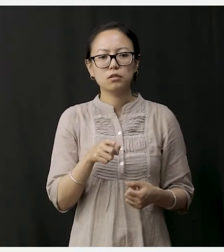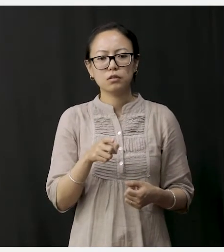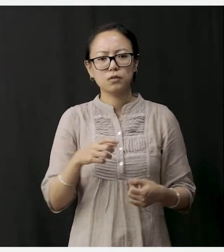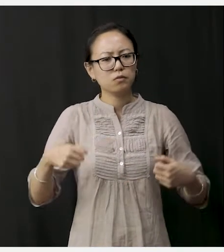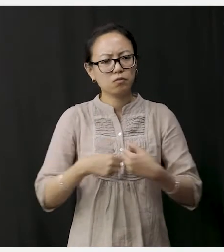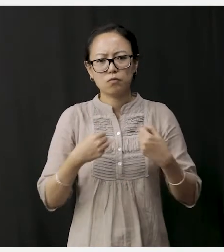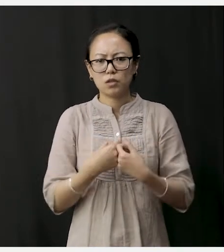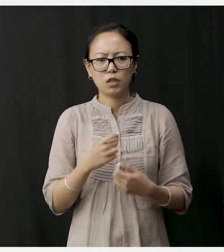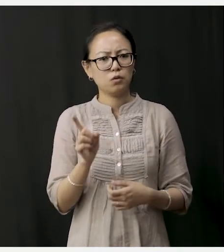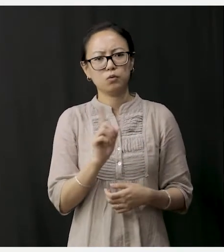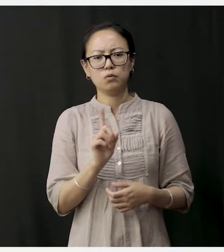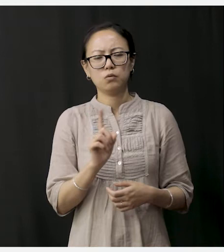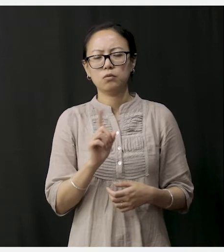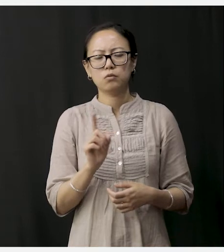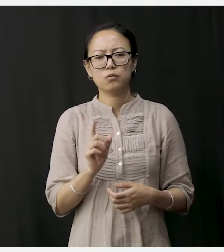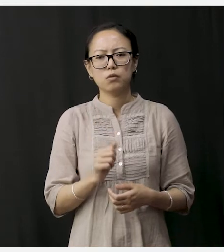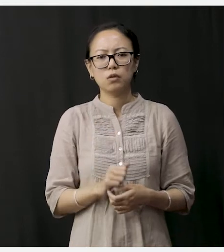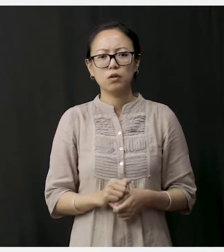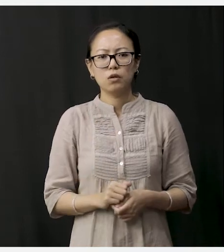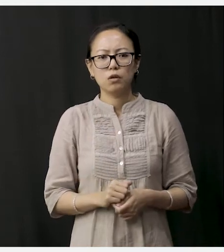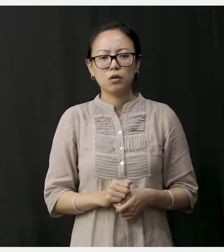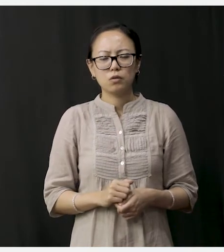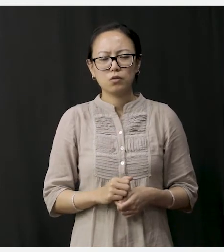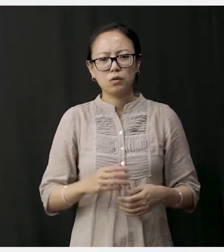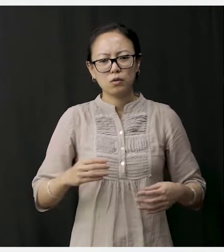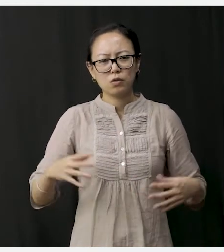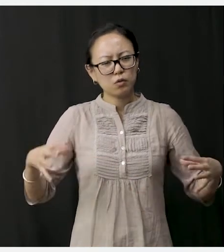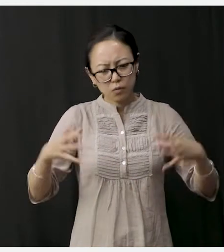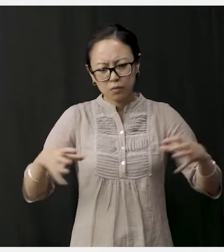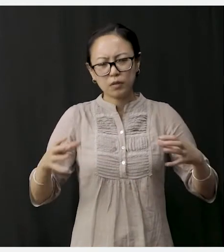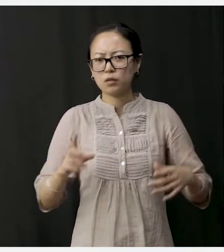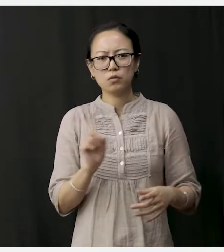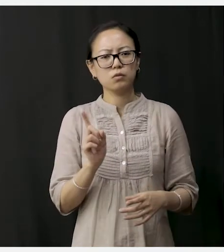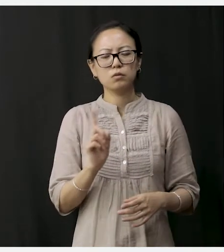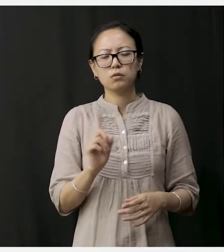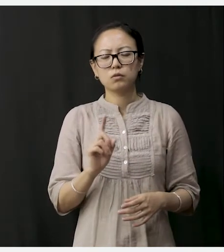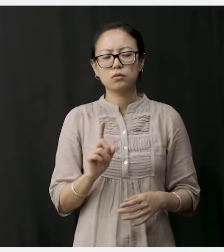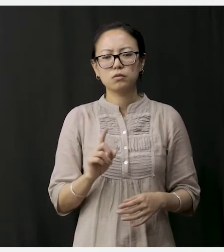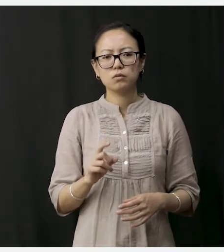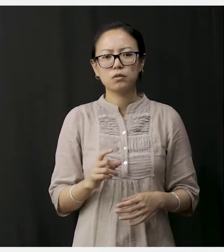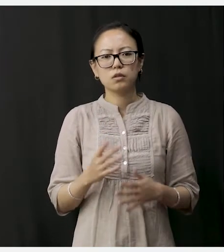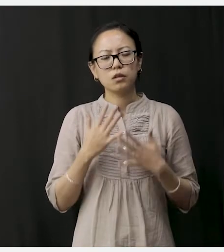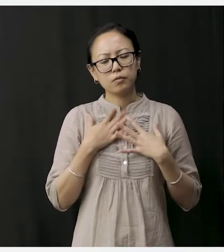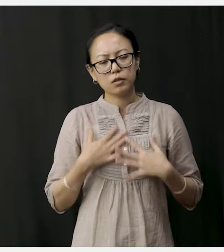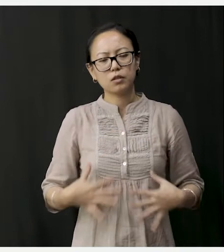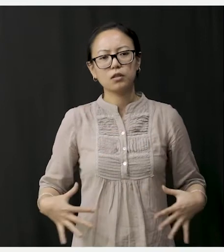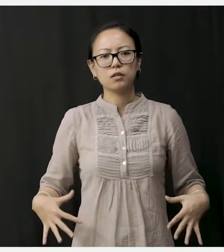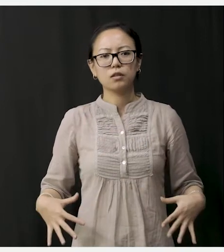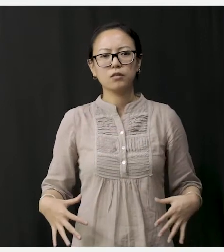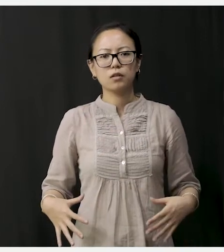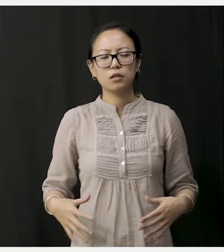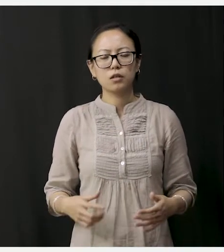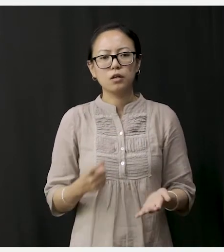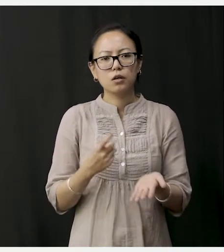get indulged with fighting or they should never argue with one another, but they have to play it